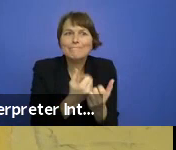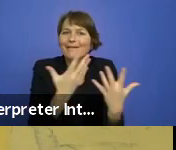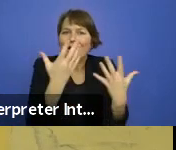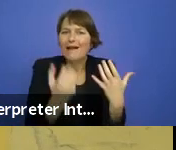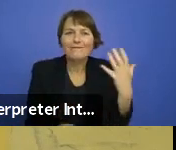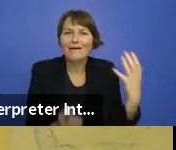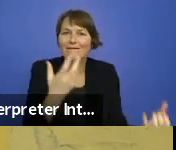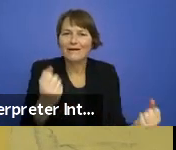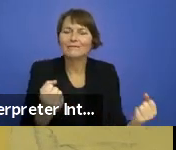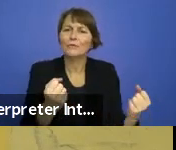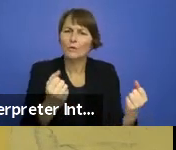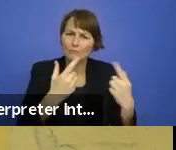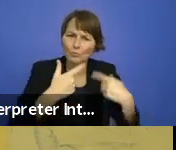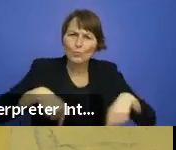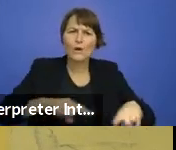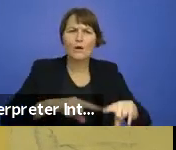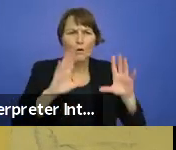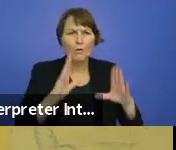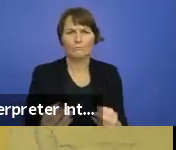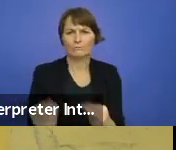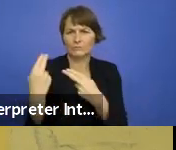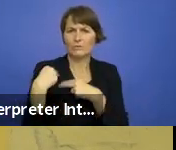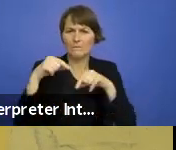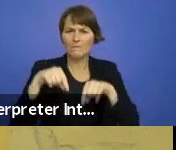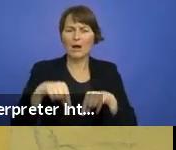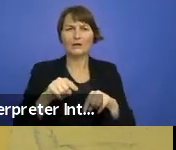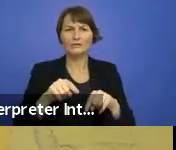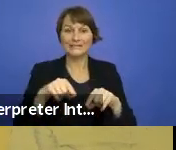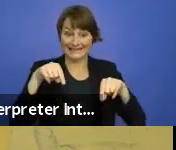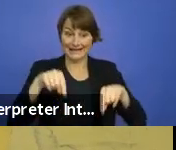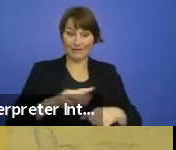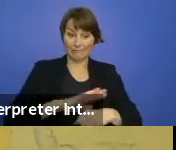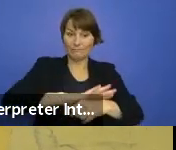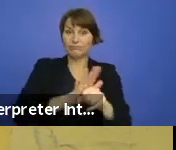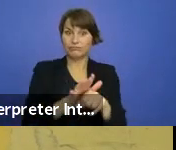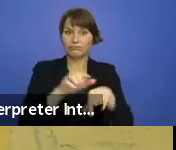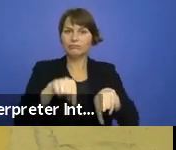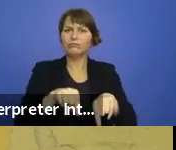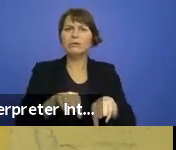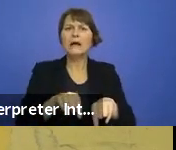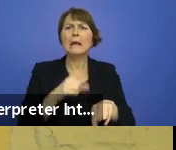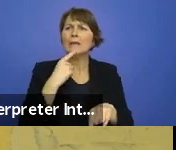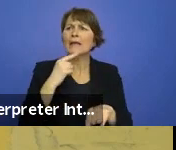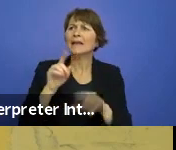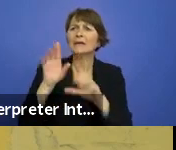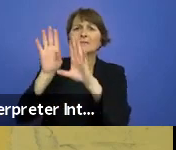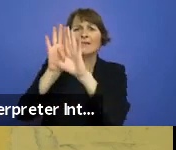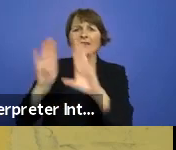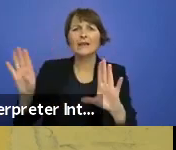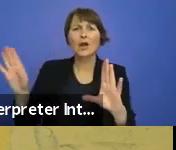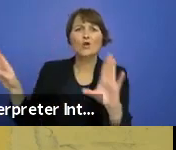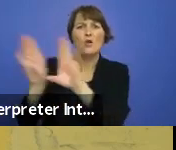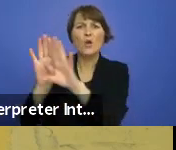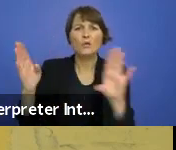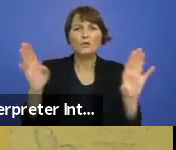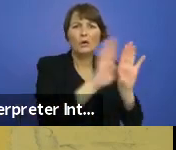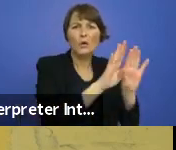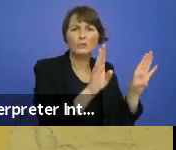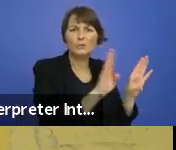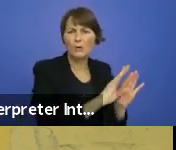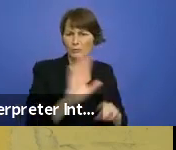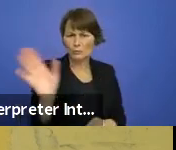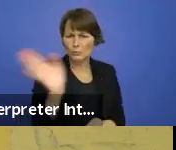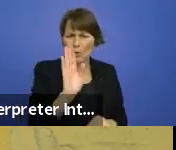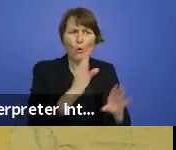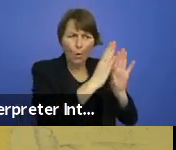gemeinsame Aufgabe ist es, dass das Theater in dieser Pandemie nicht untergeht, dass es gelingt durch Angebote, obwohl der